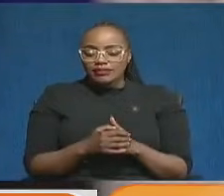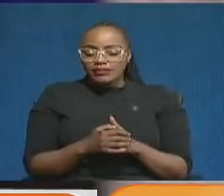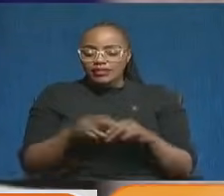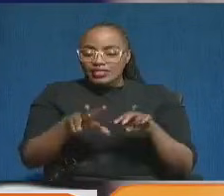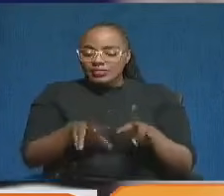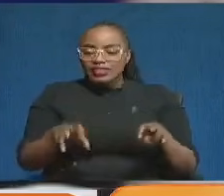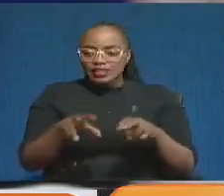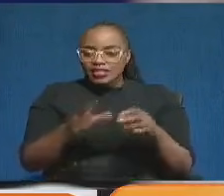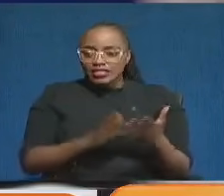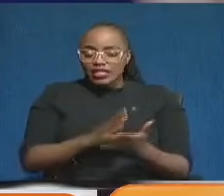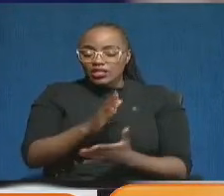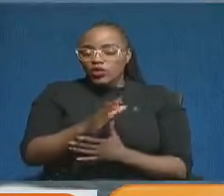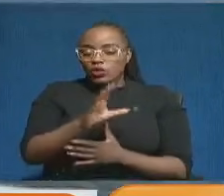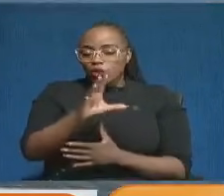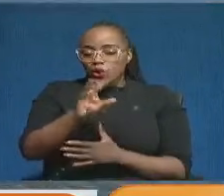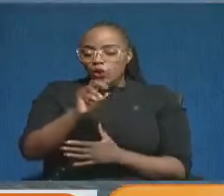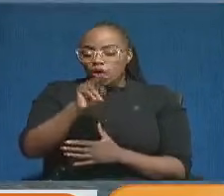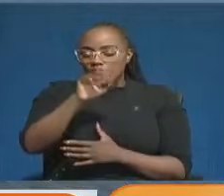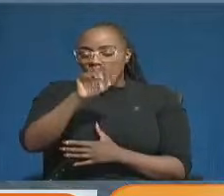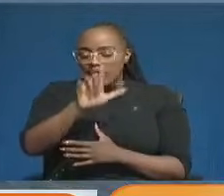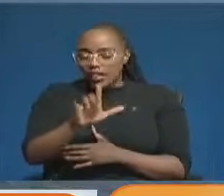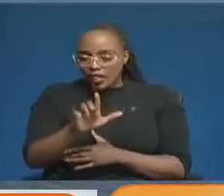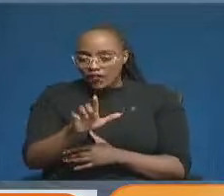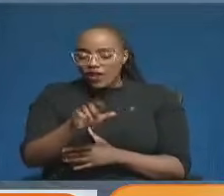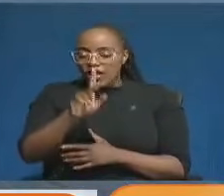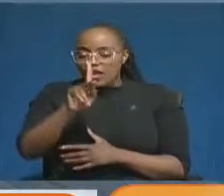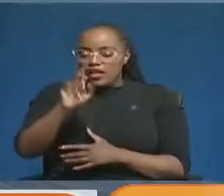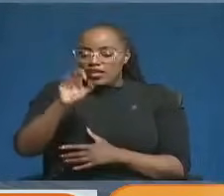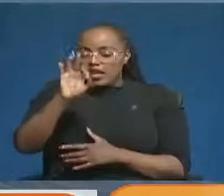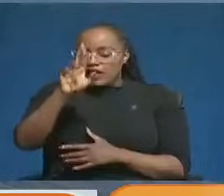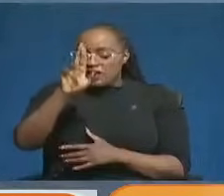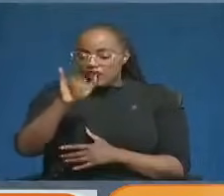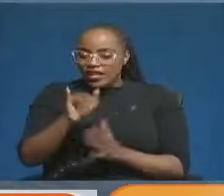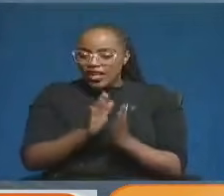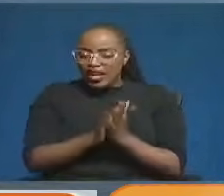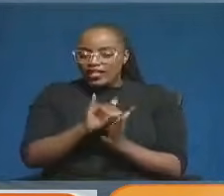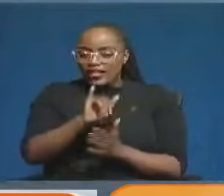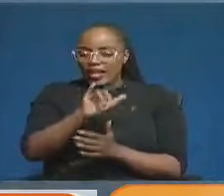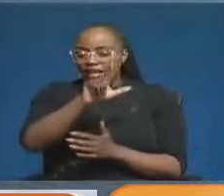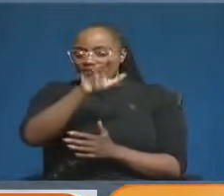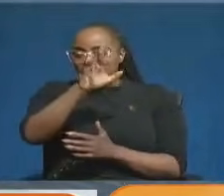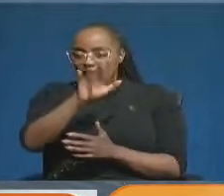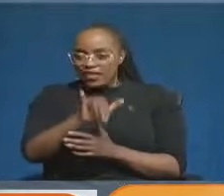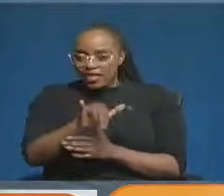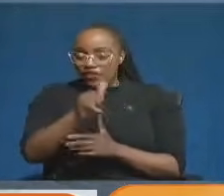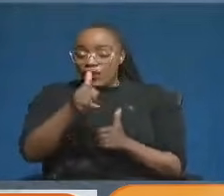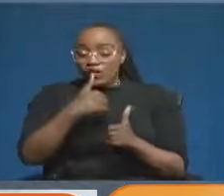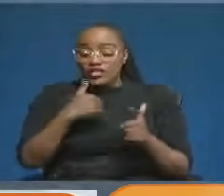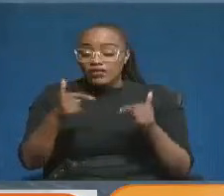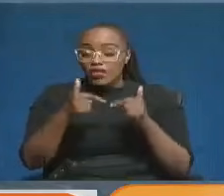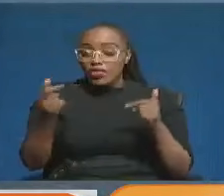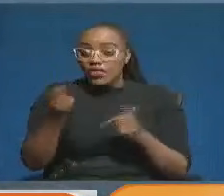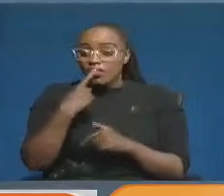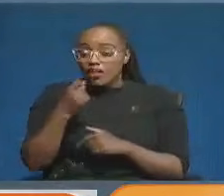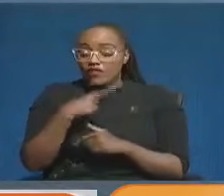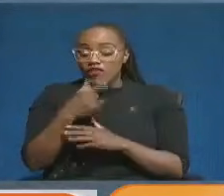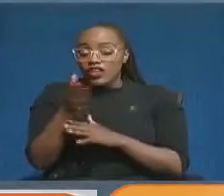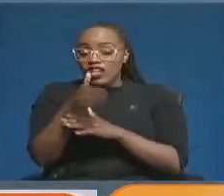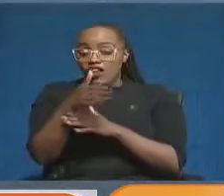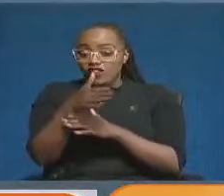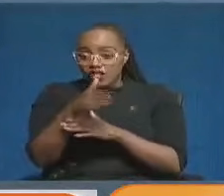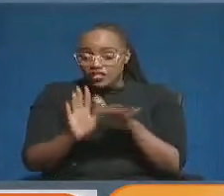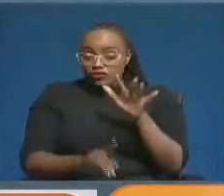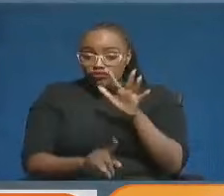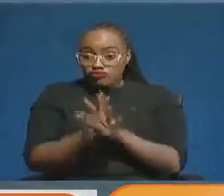Research by Cornell University, Kemfri, and Ilri have detected antimicrobial resistance in fish, a